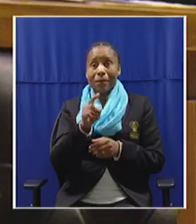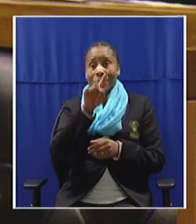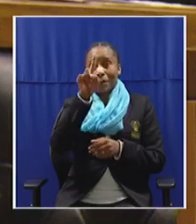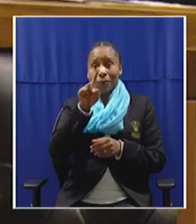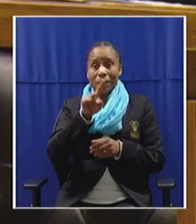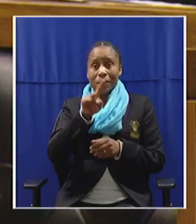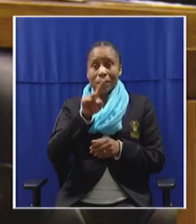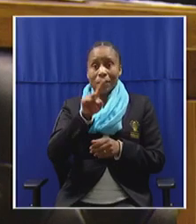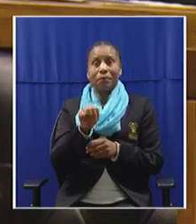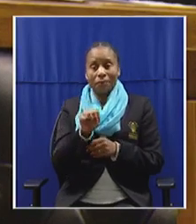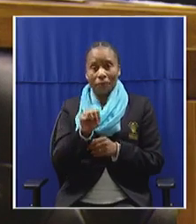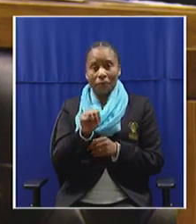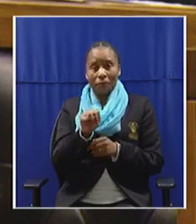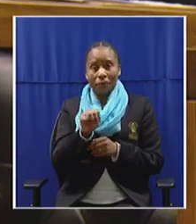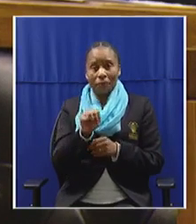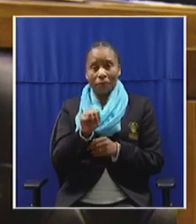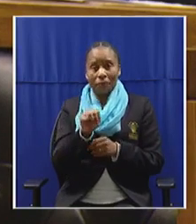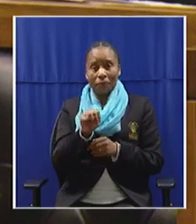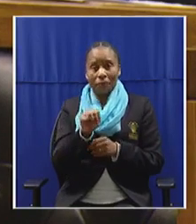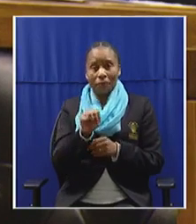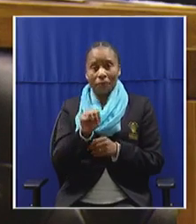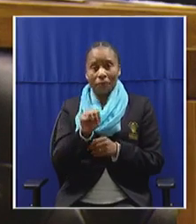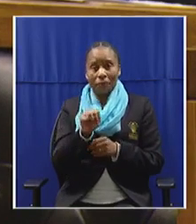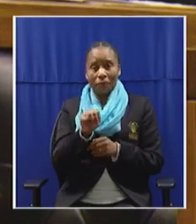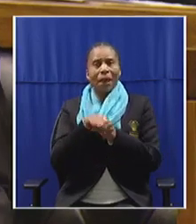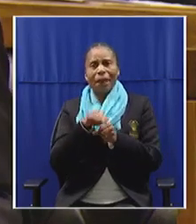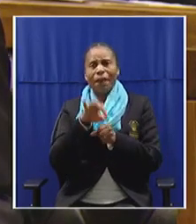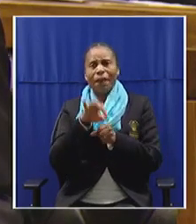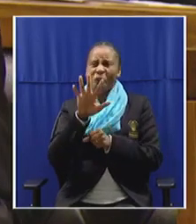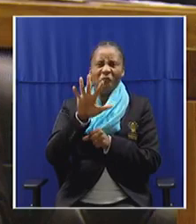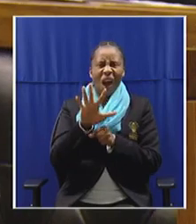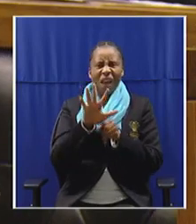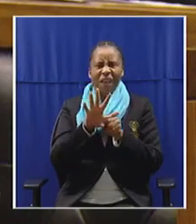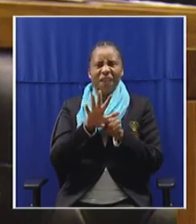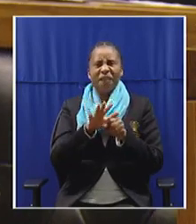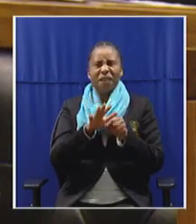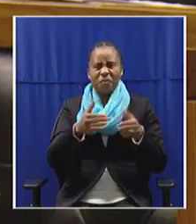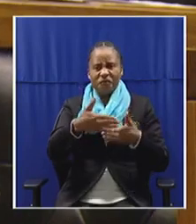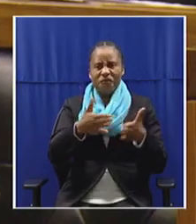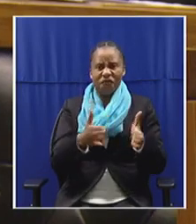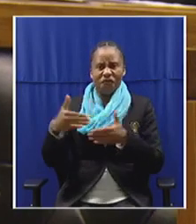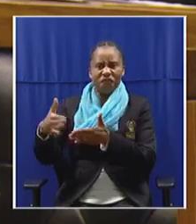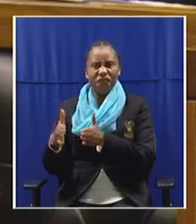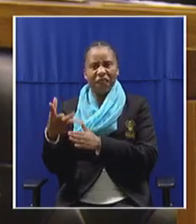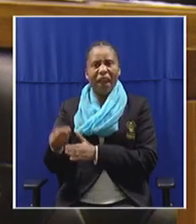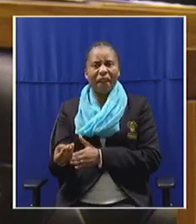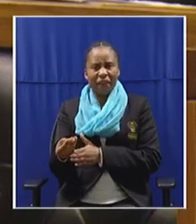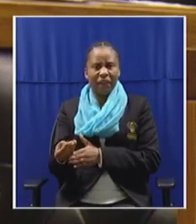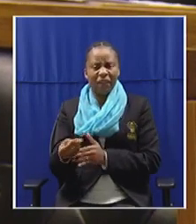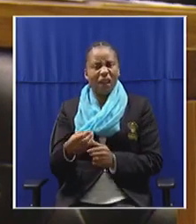4, 5 outlets. They've just realized that we can do with one